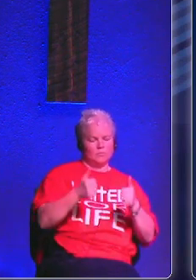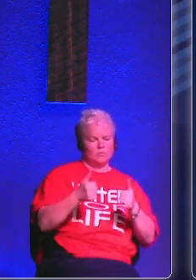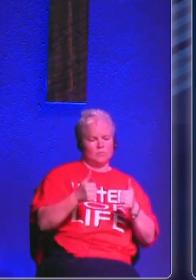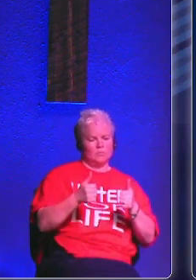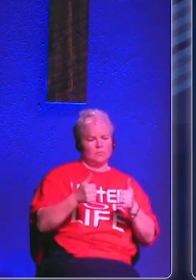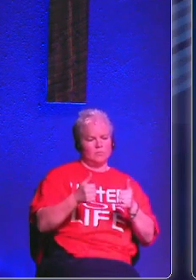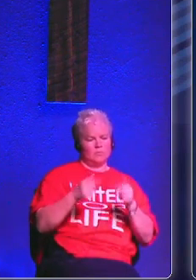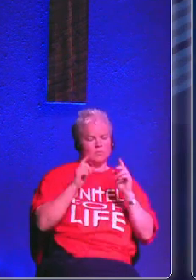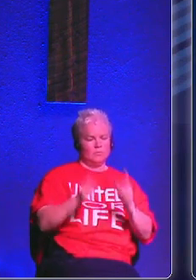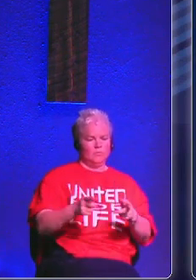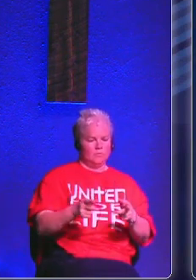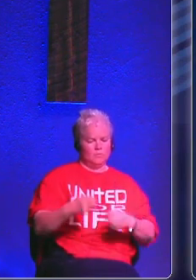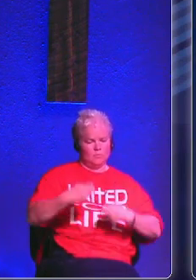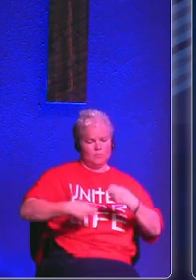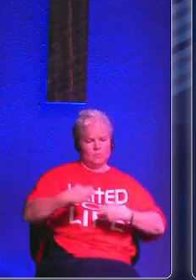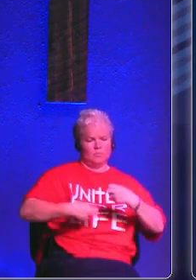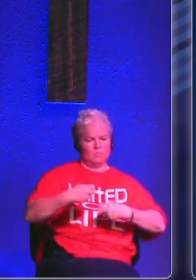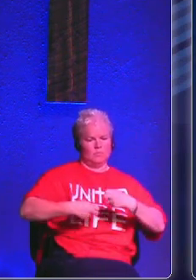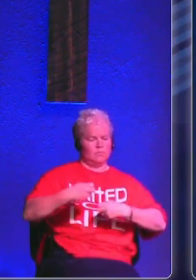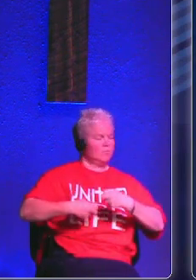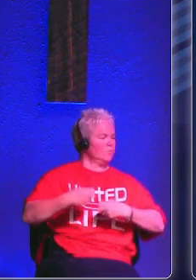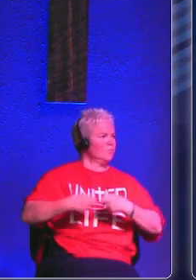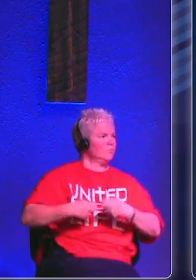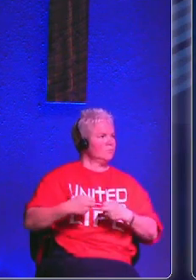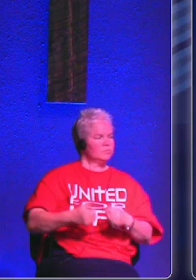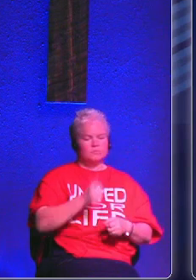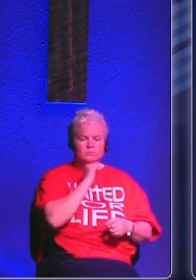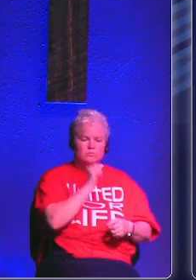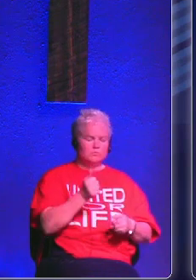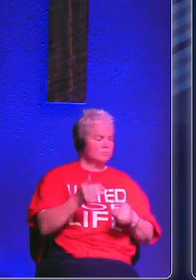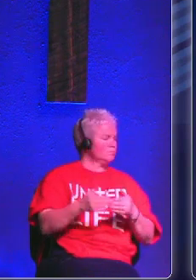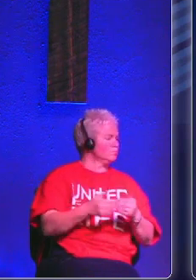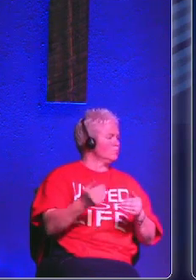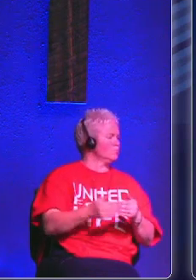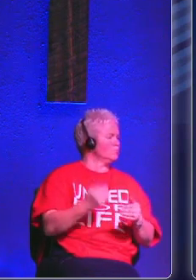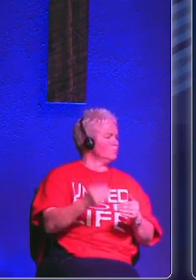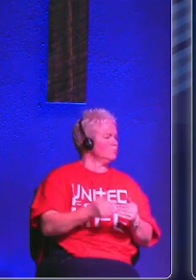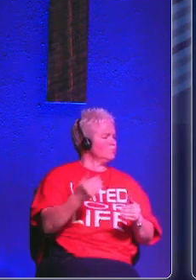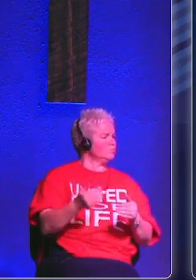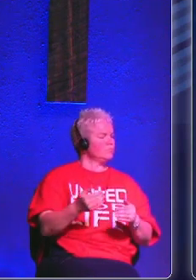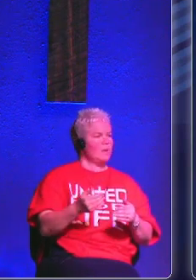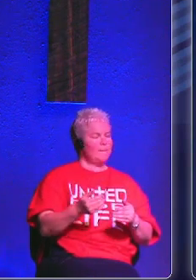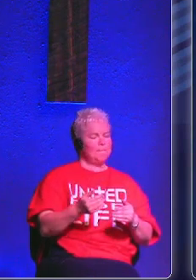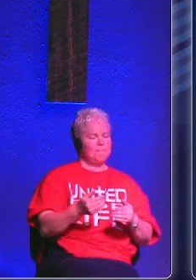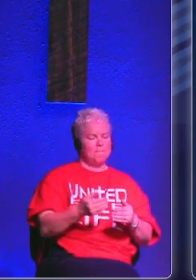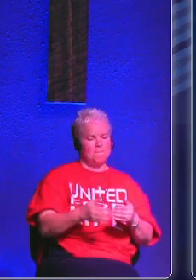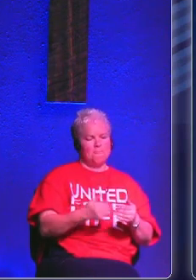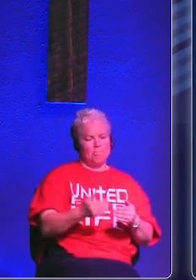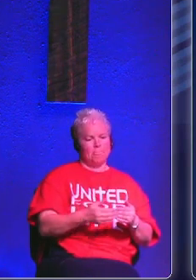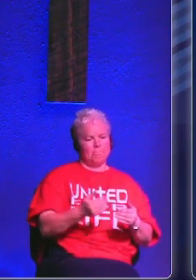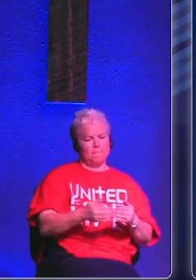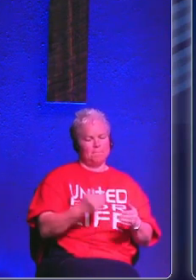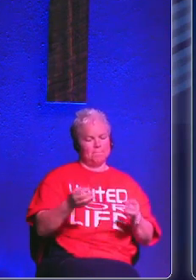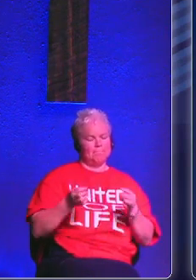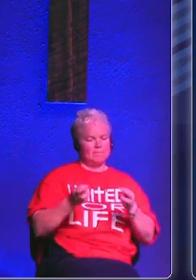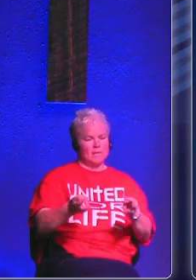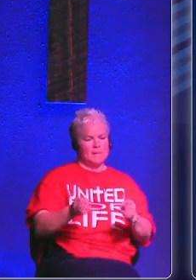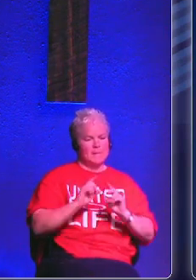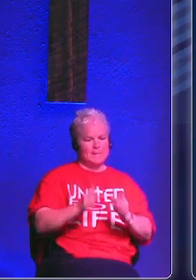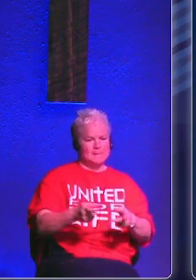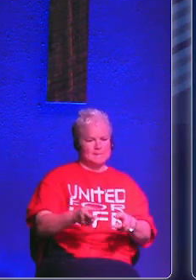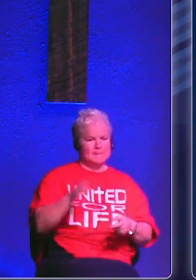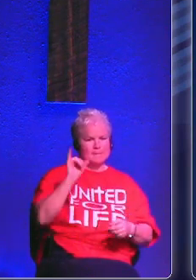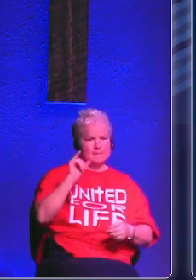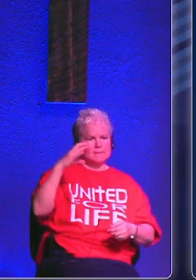lives. It's gonna cause a problem. It's not easy. You want the easy way out? I don't know, go